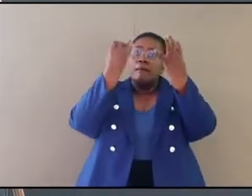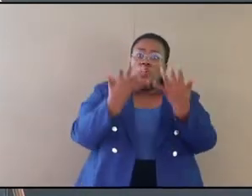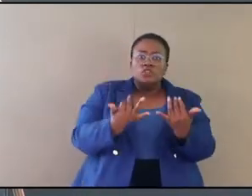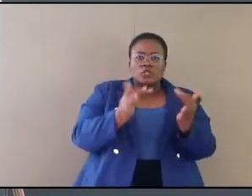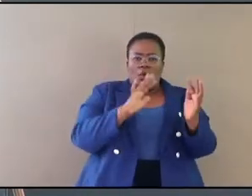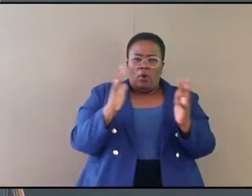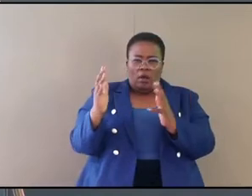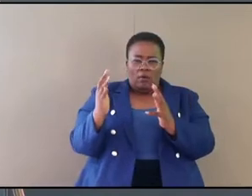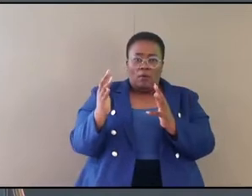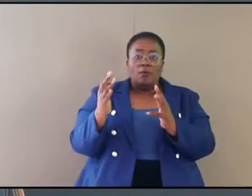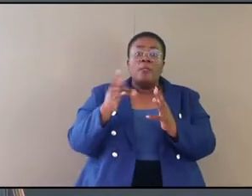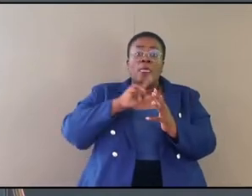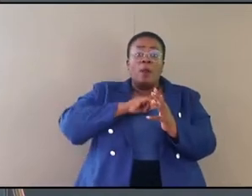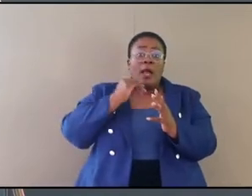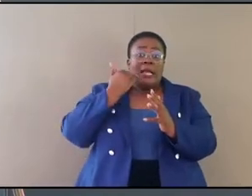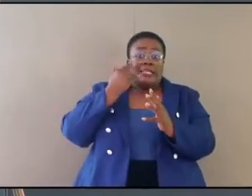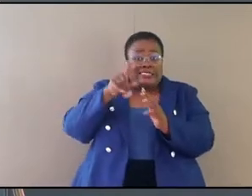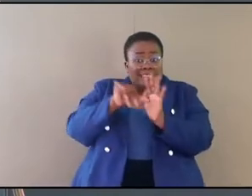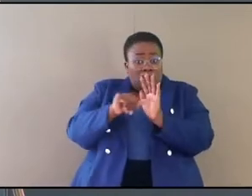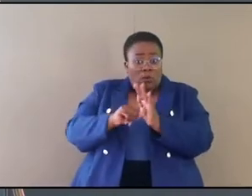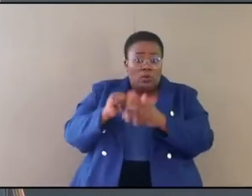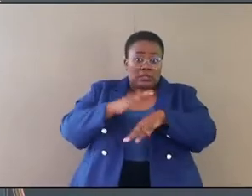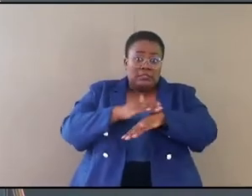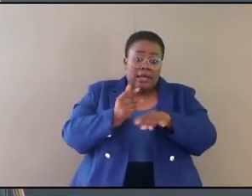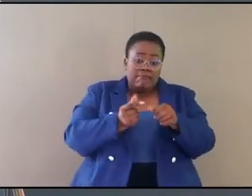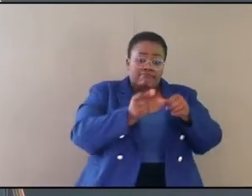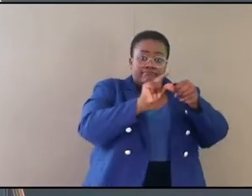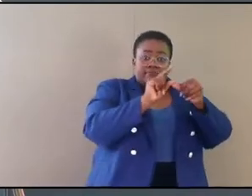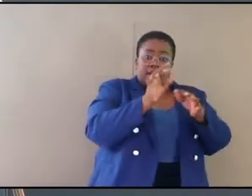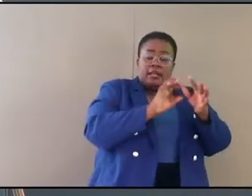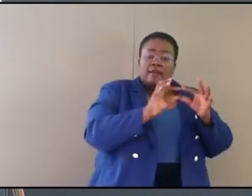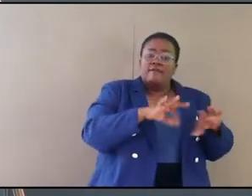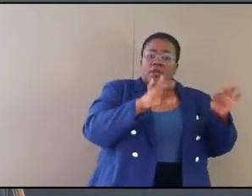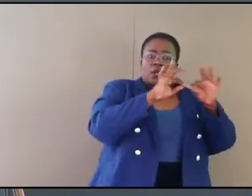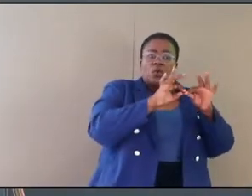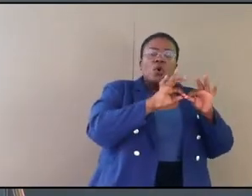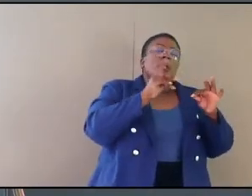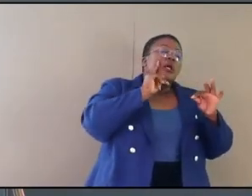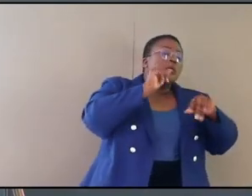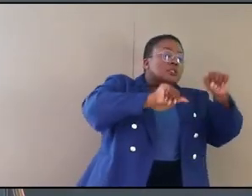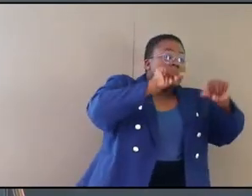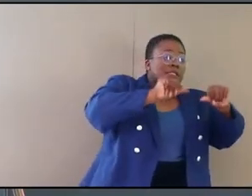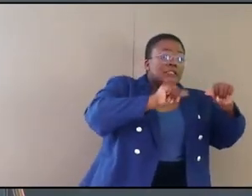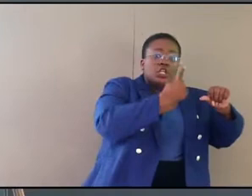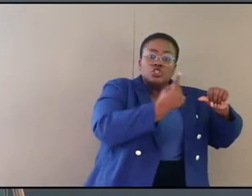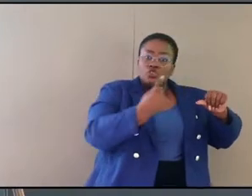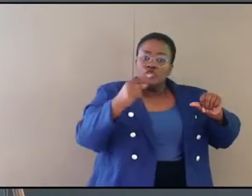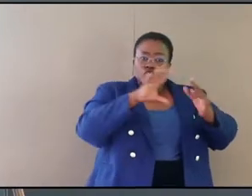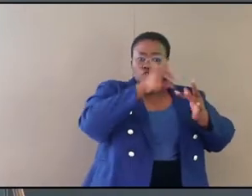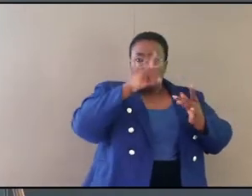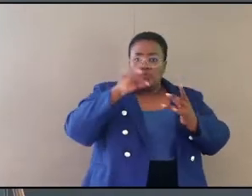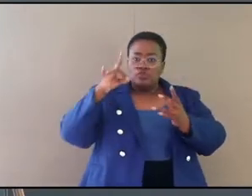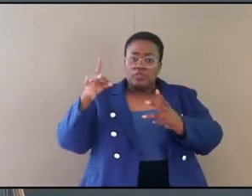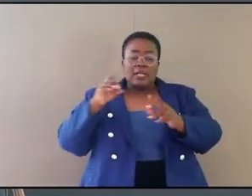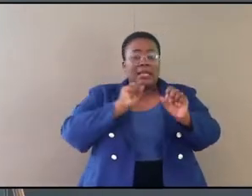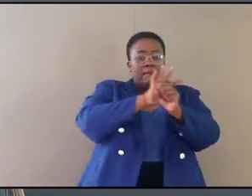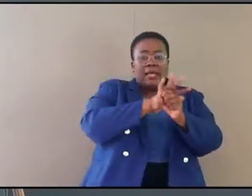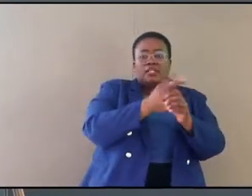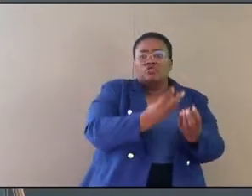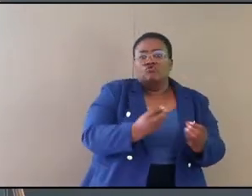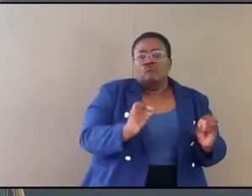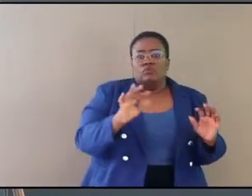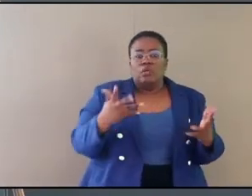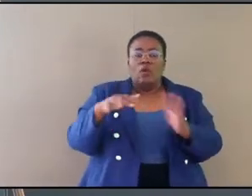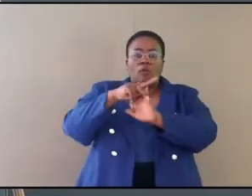of increasing the value, and then to assess each option based on the cost, impact for children, as well as the